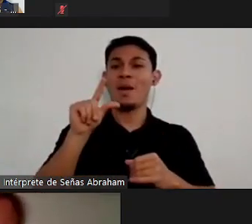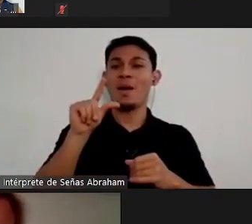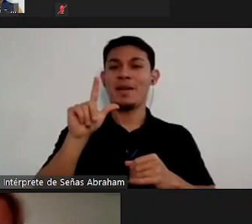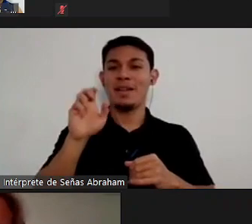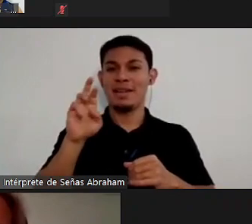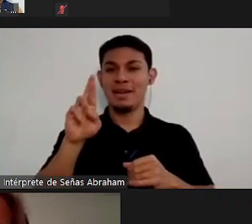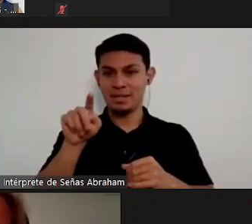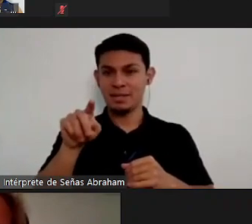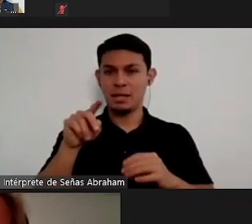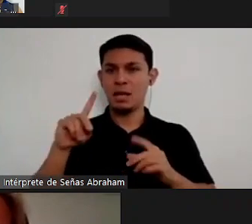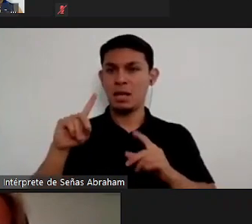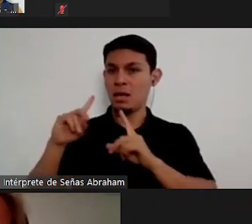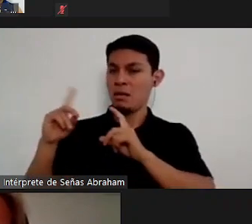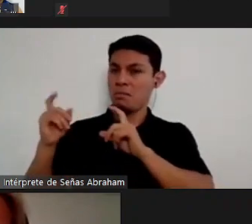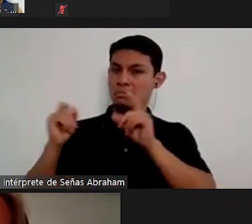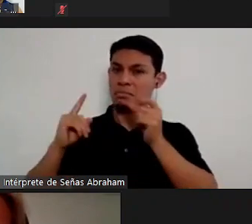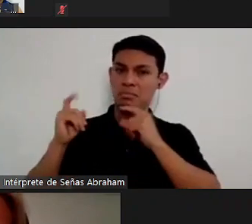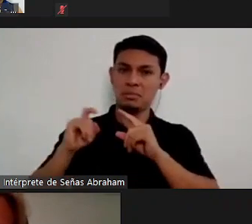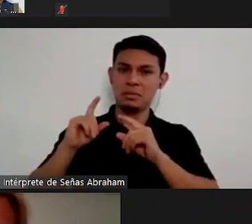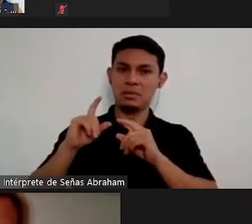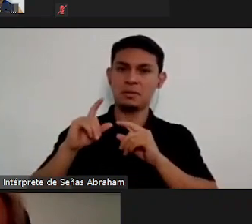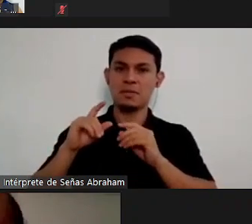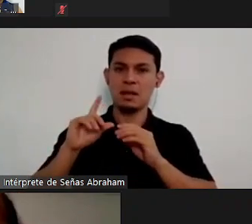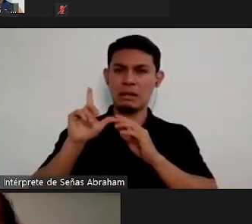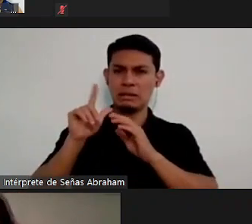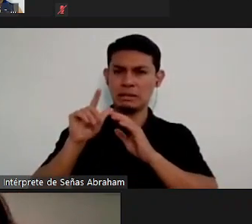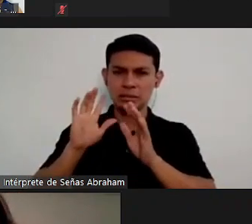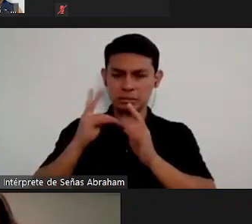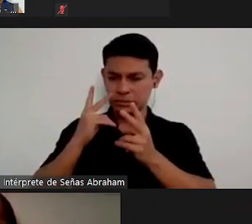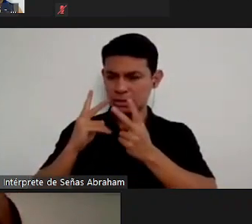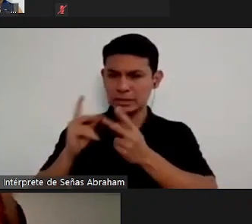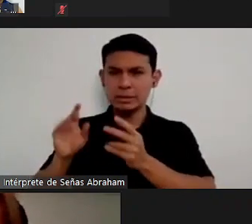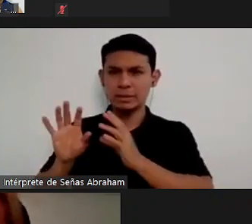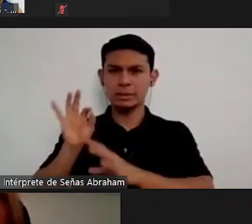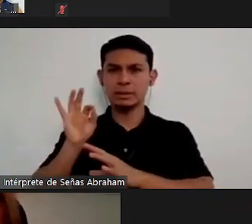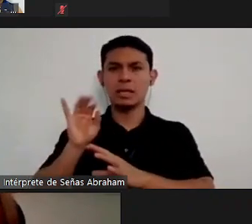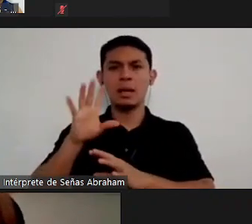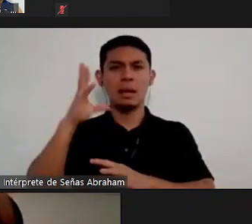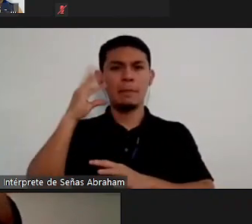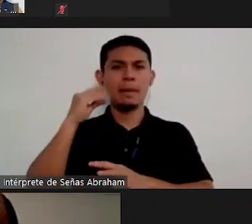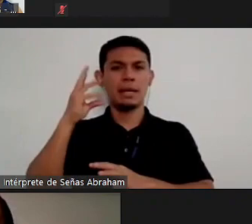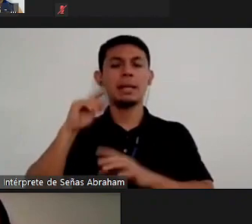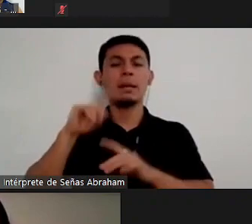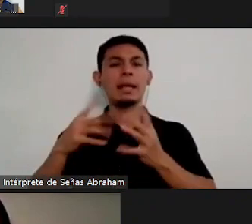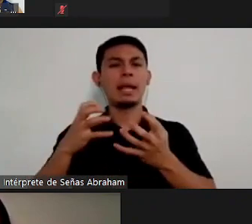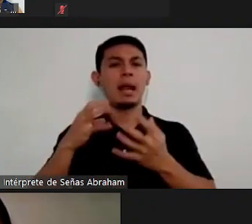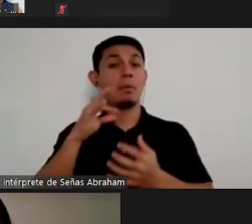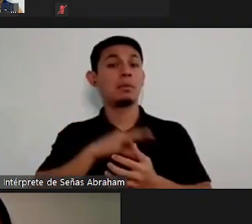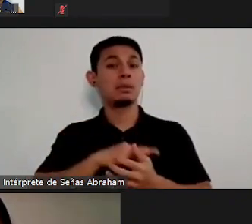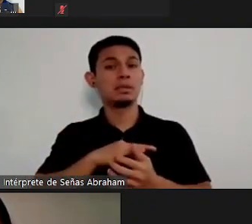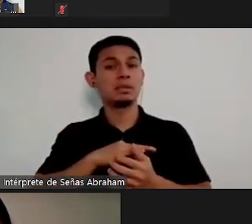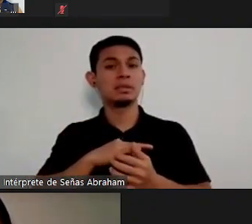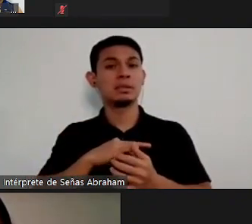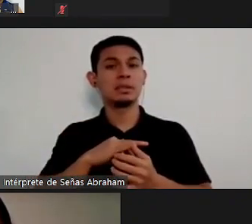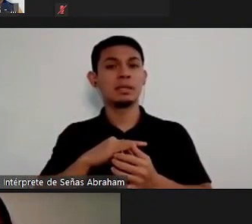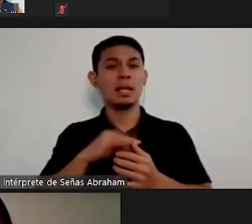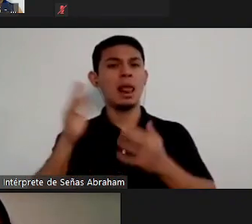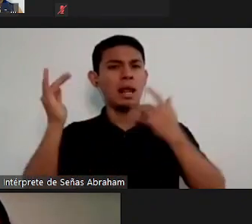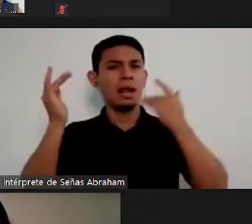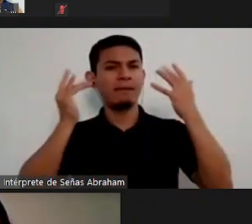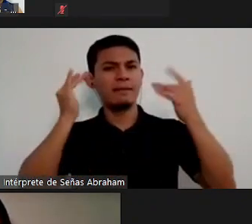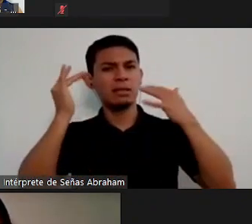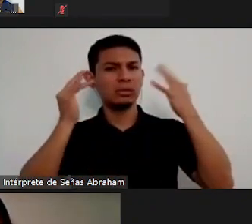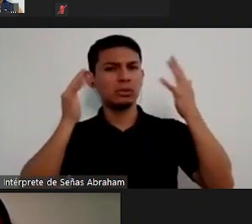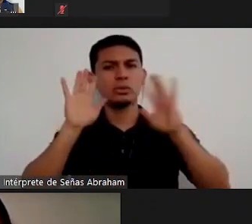with olga we have some questions that we've we've gathered here we want to kind of summarize them because they're based on the peruvian experience we would like to take